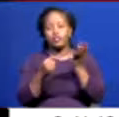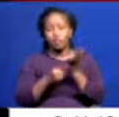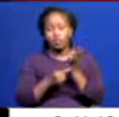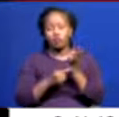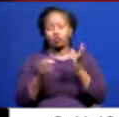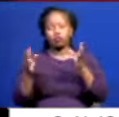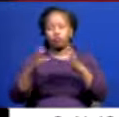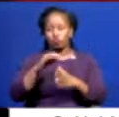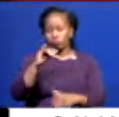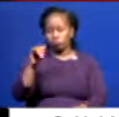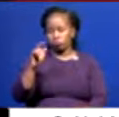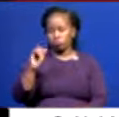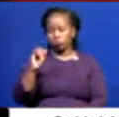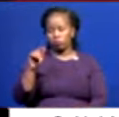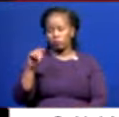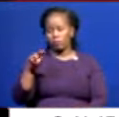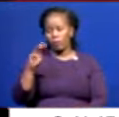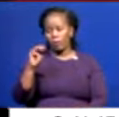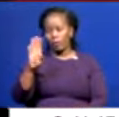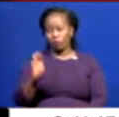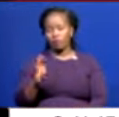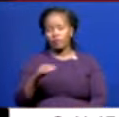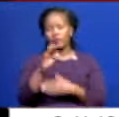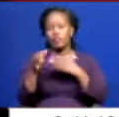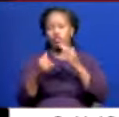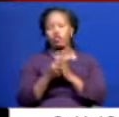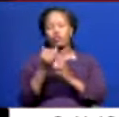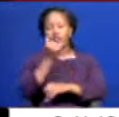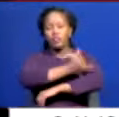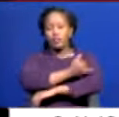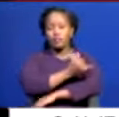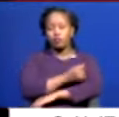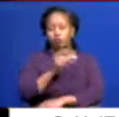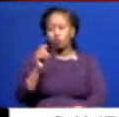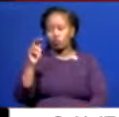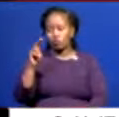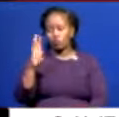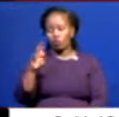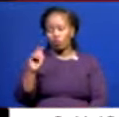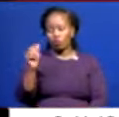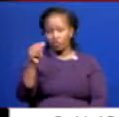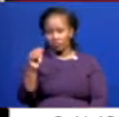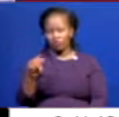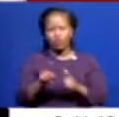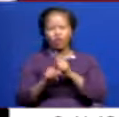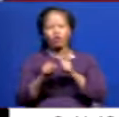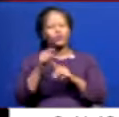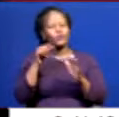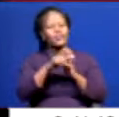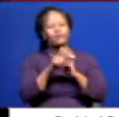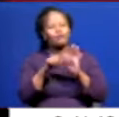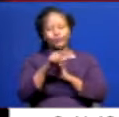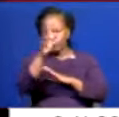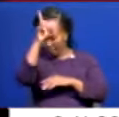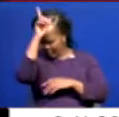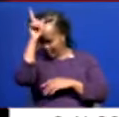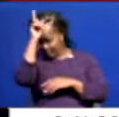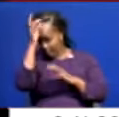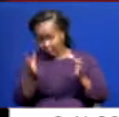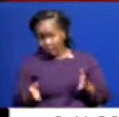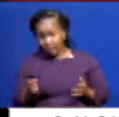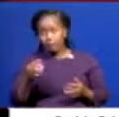digital laboratories, within our TVETs and also within the villages at the ward level. We